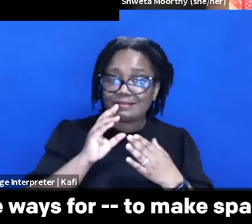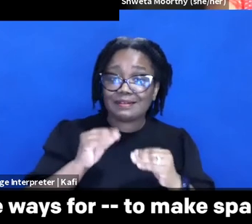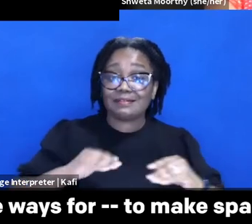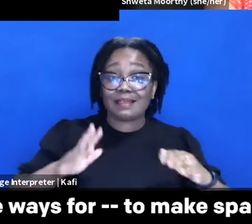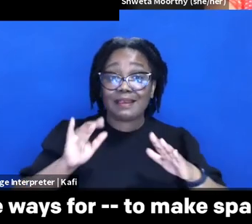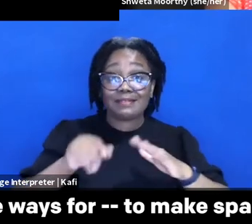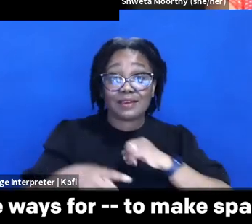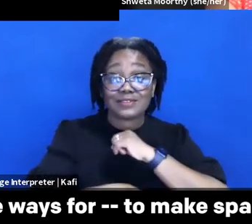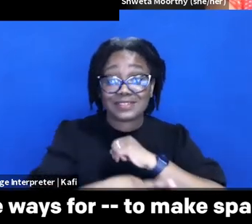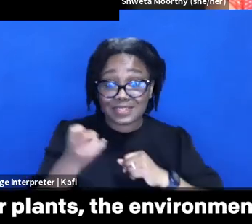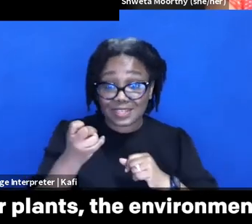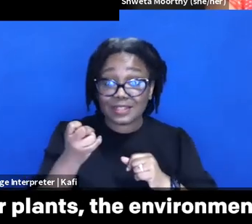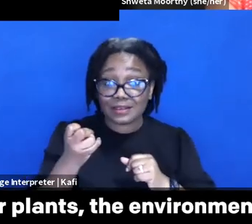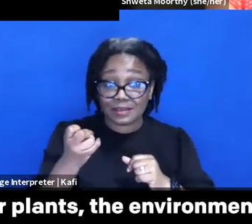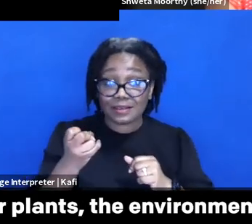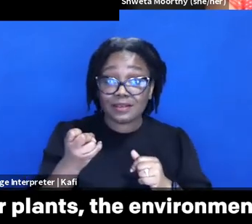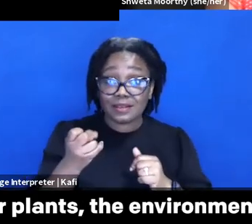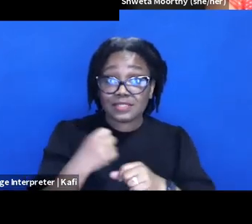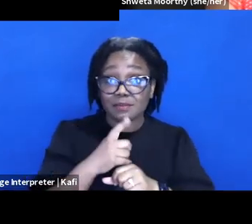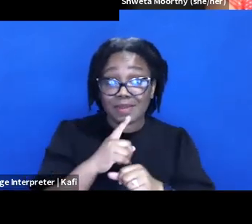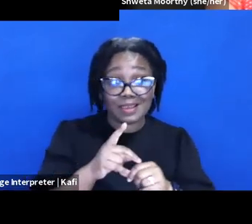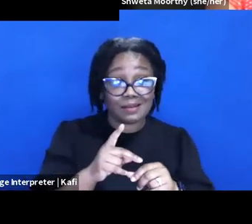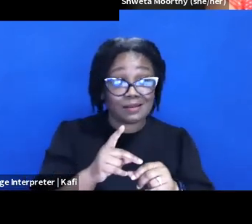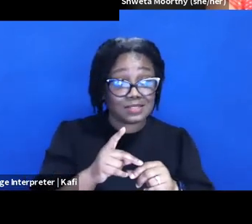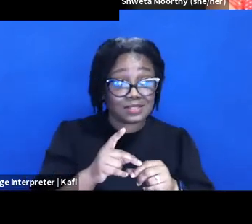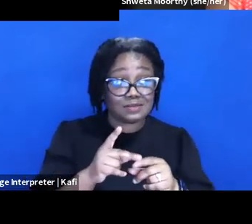make space for their plants, the